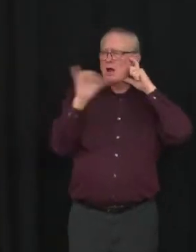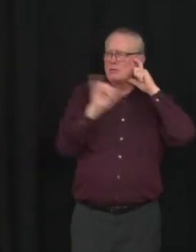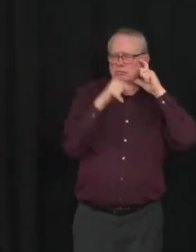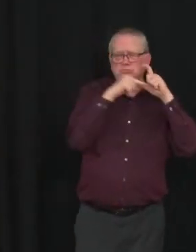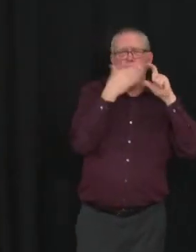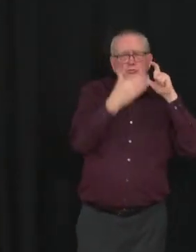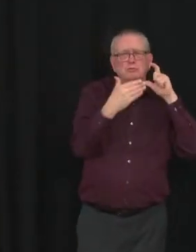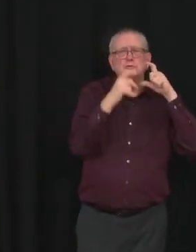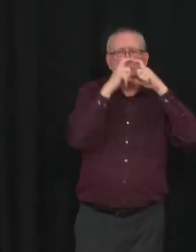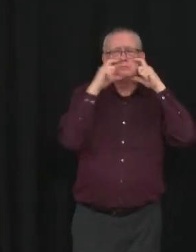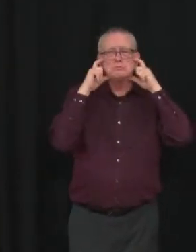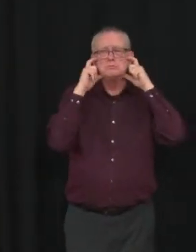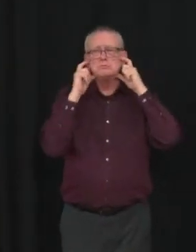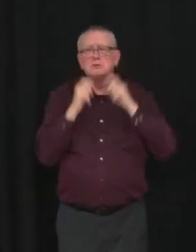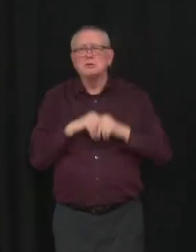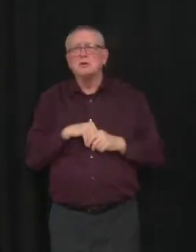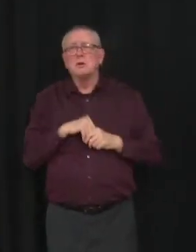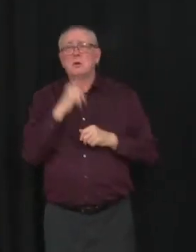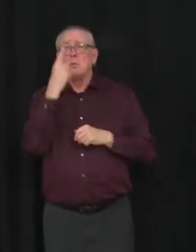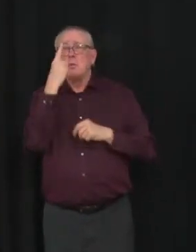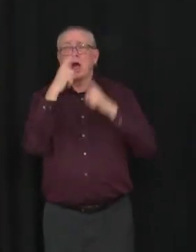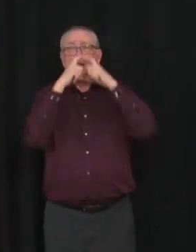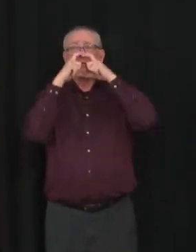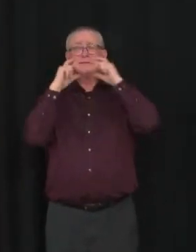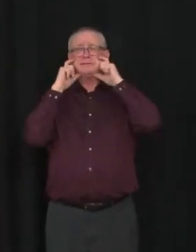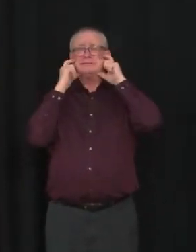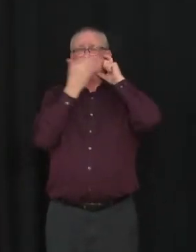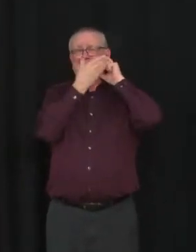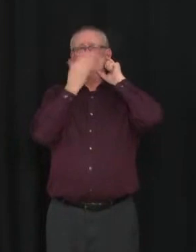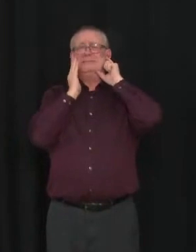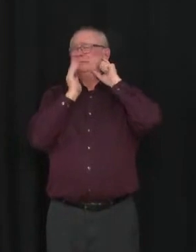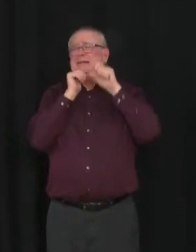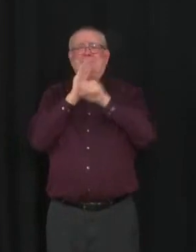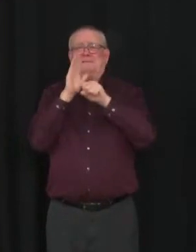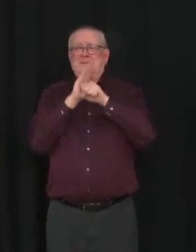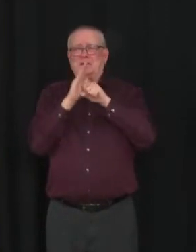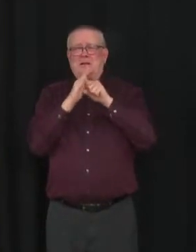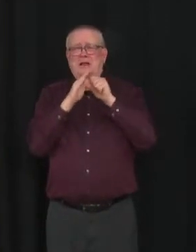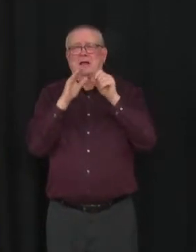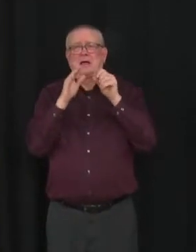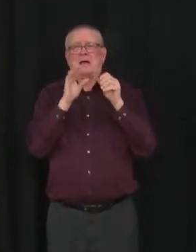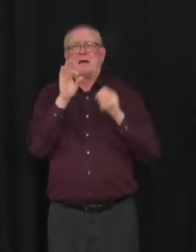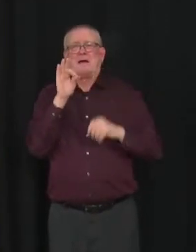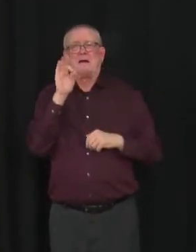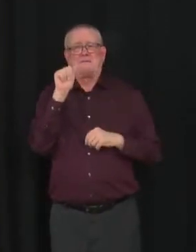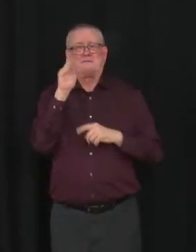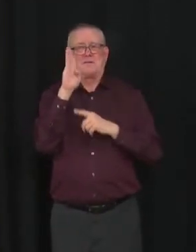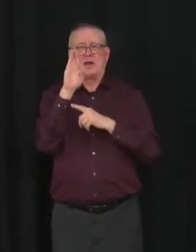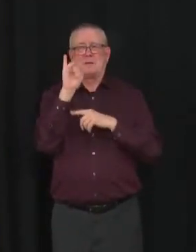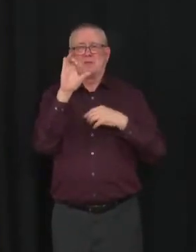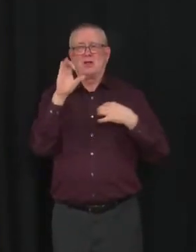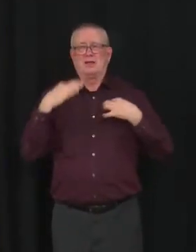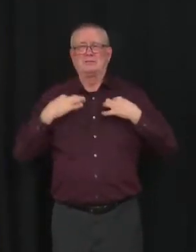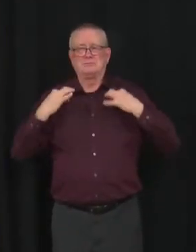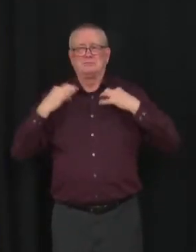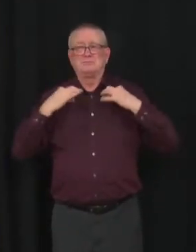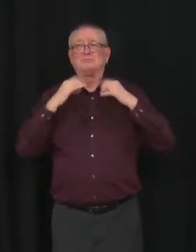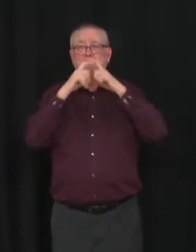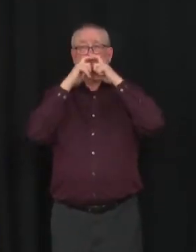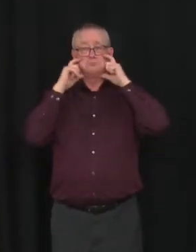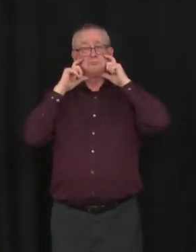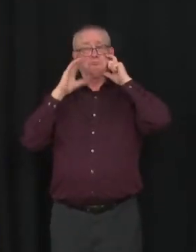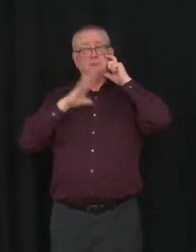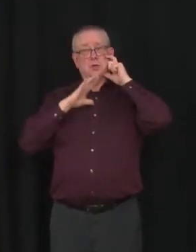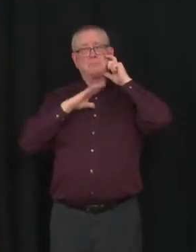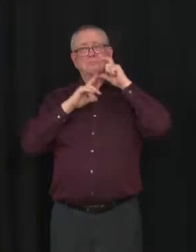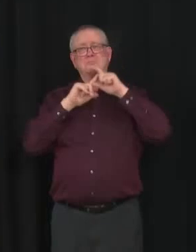place is not enough by itself. Cloth masks still also provide some benefit as long as they are well-fitting